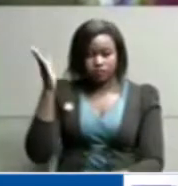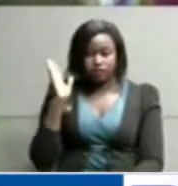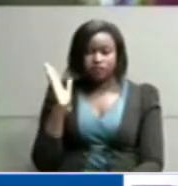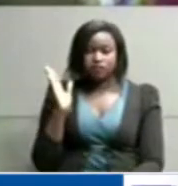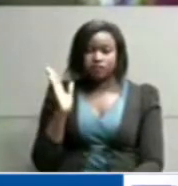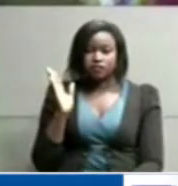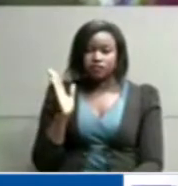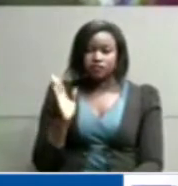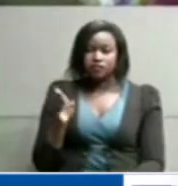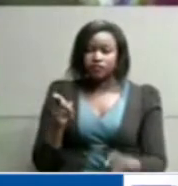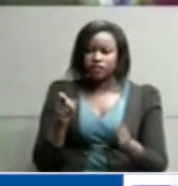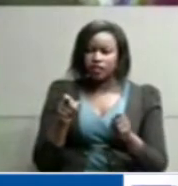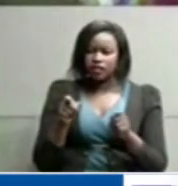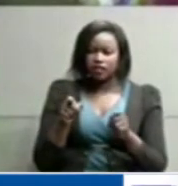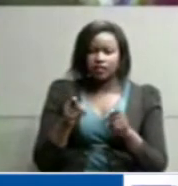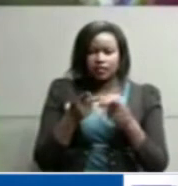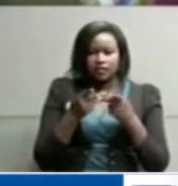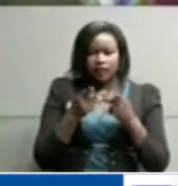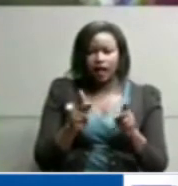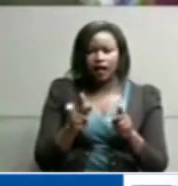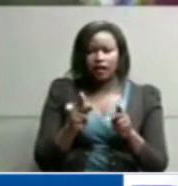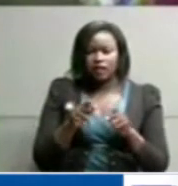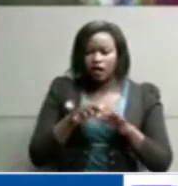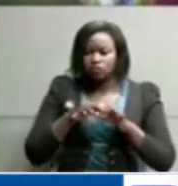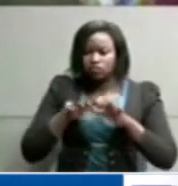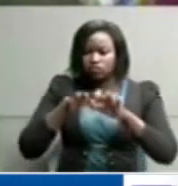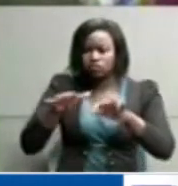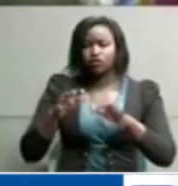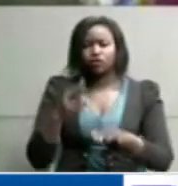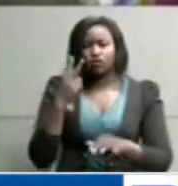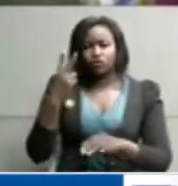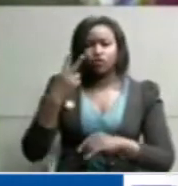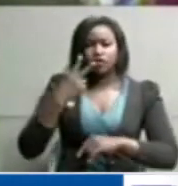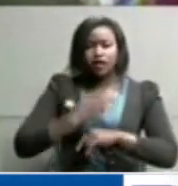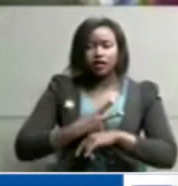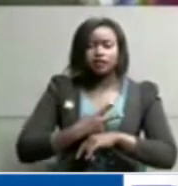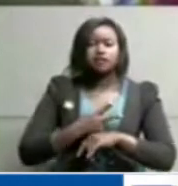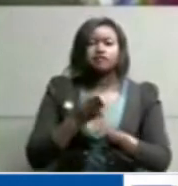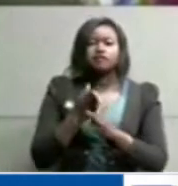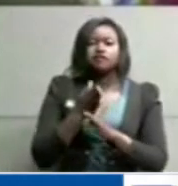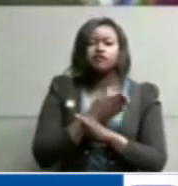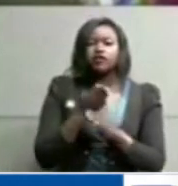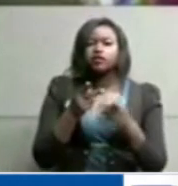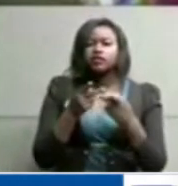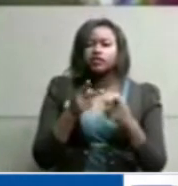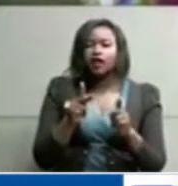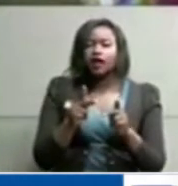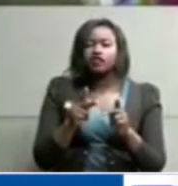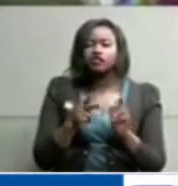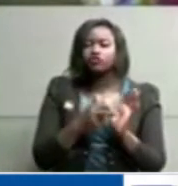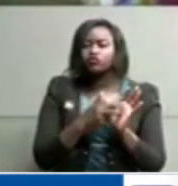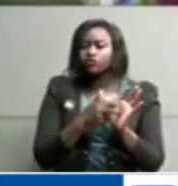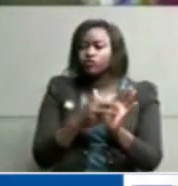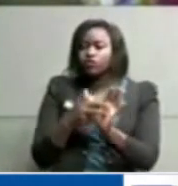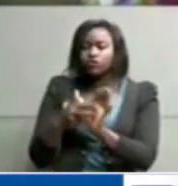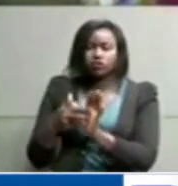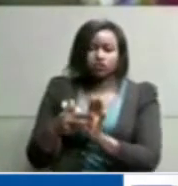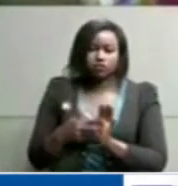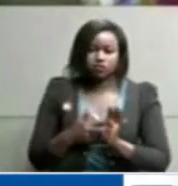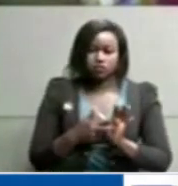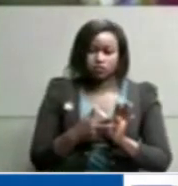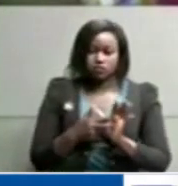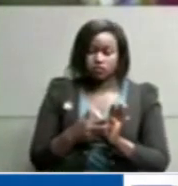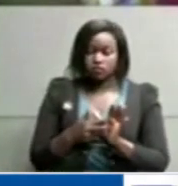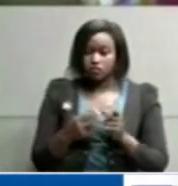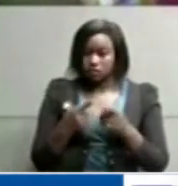start infecting like 2 days before the symptom start. Mm. But